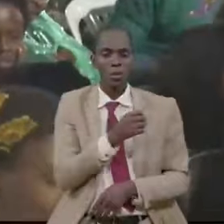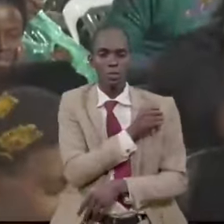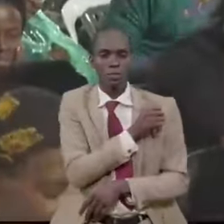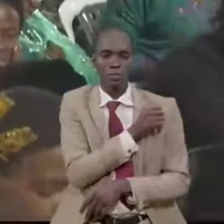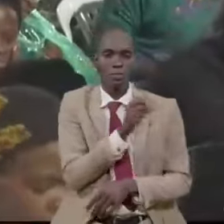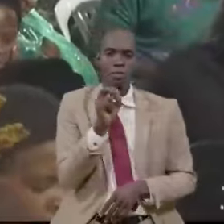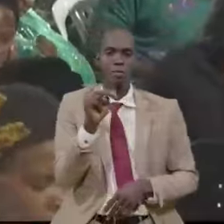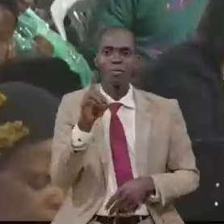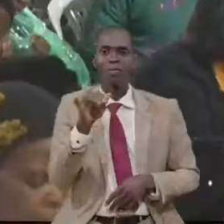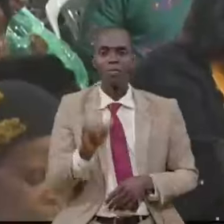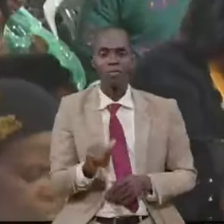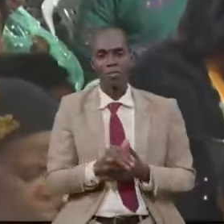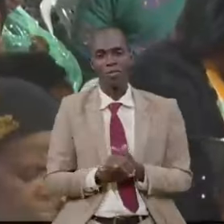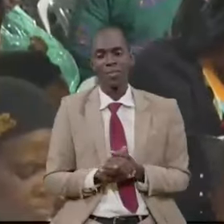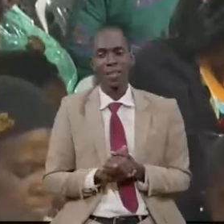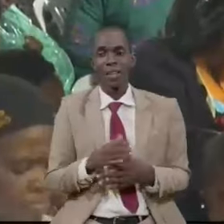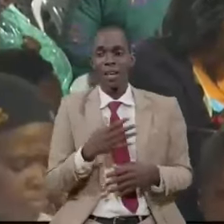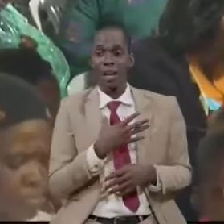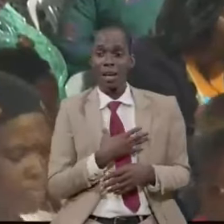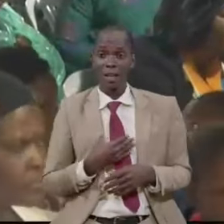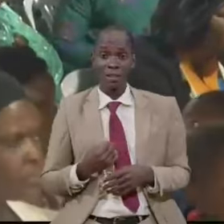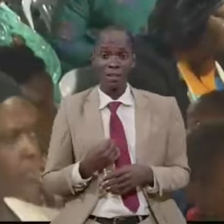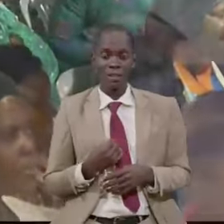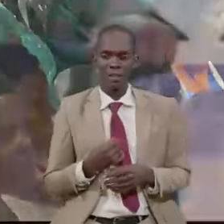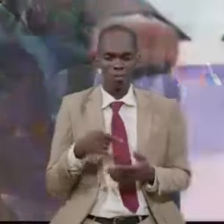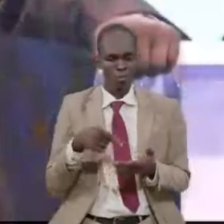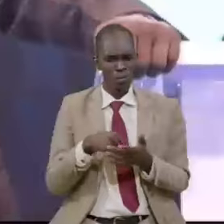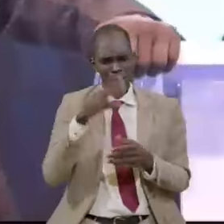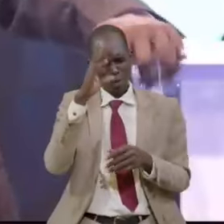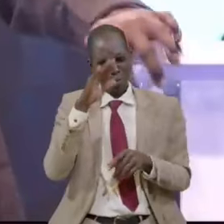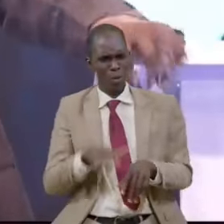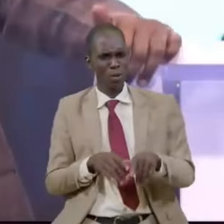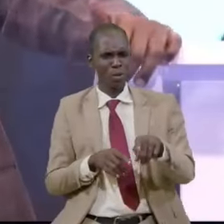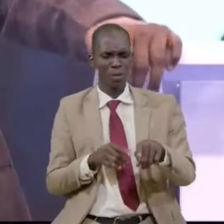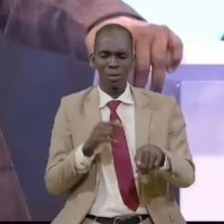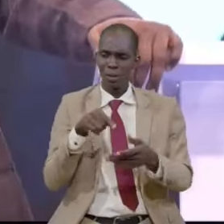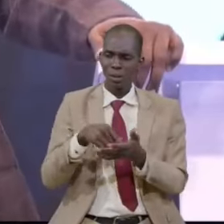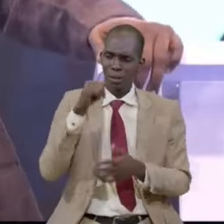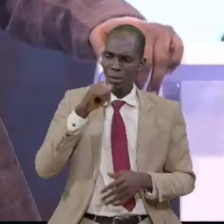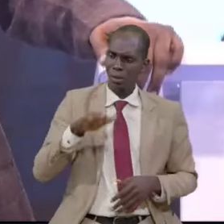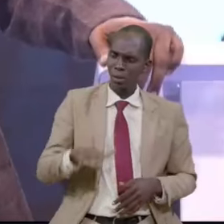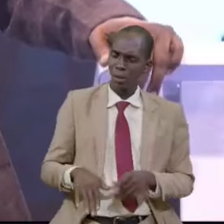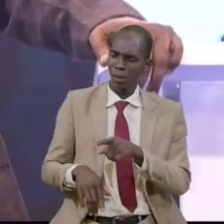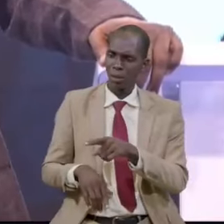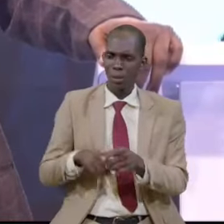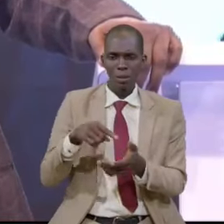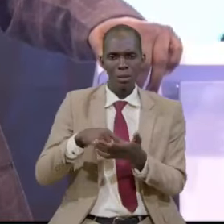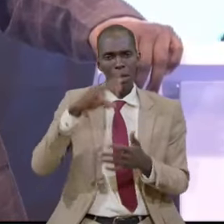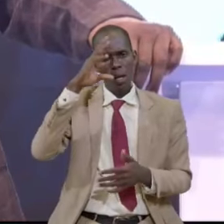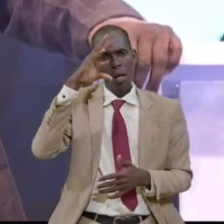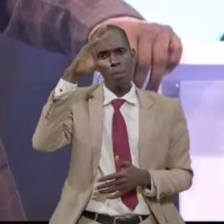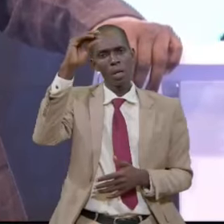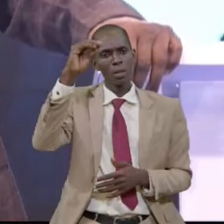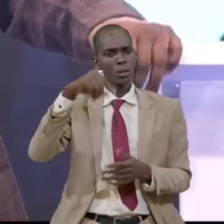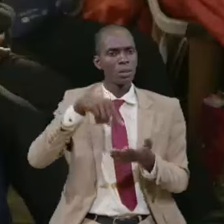And this boy, this girl, this man, this woman,